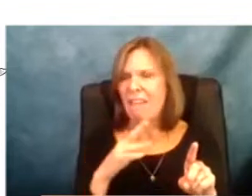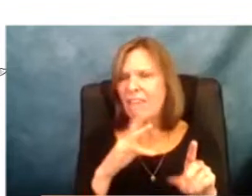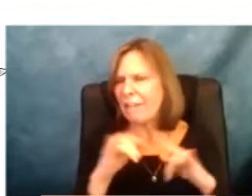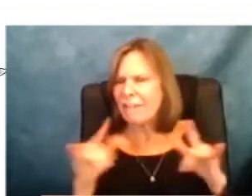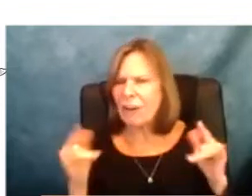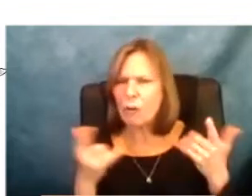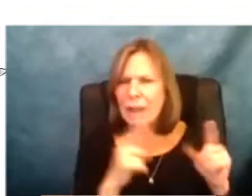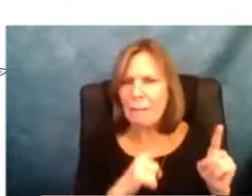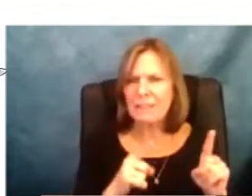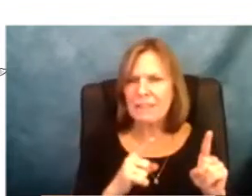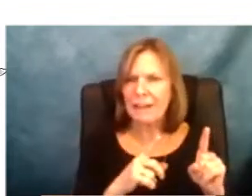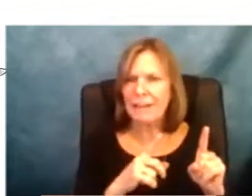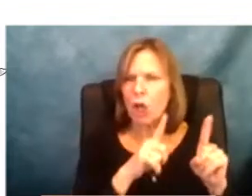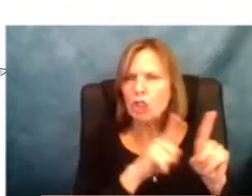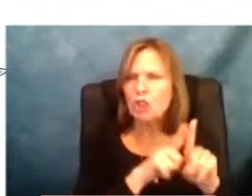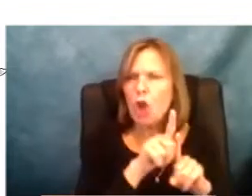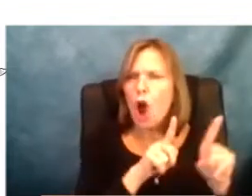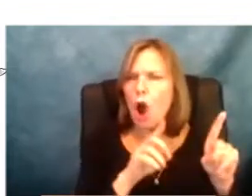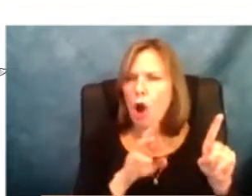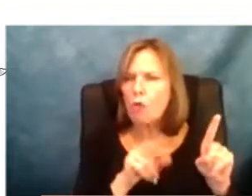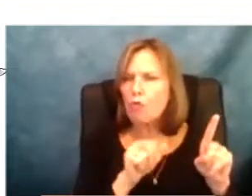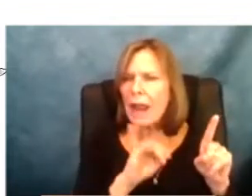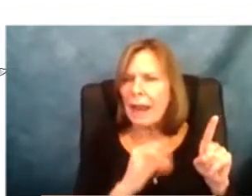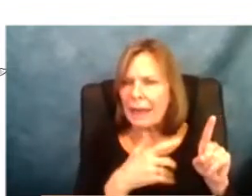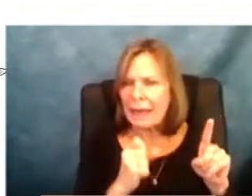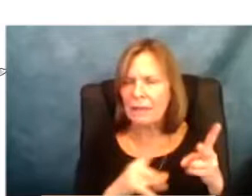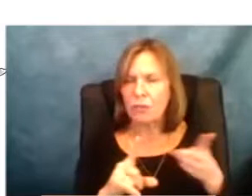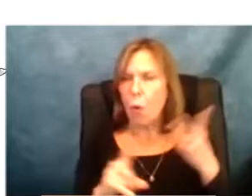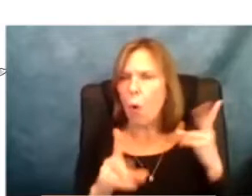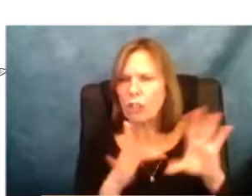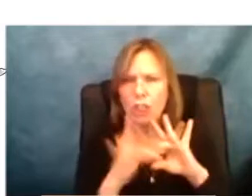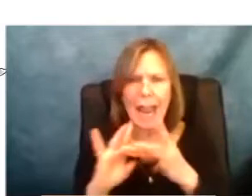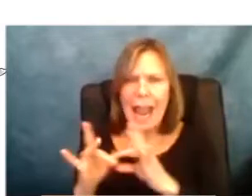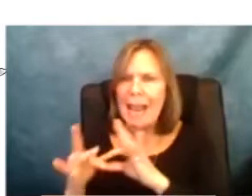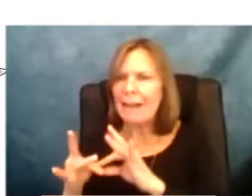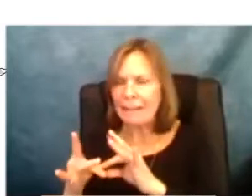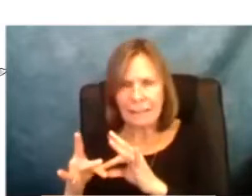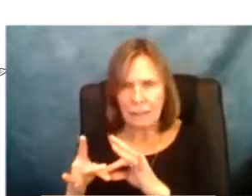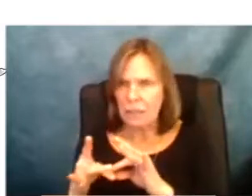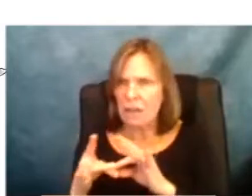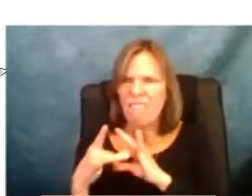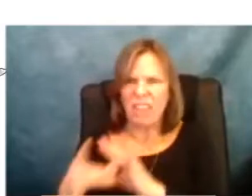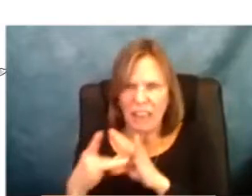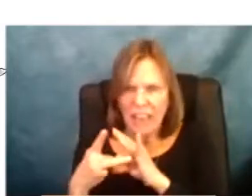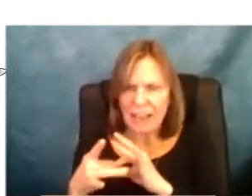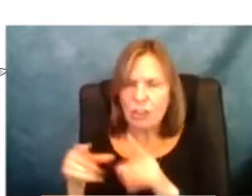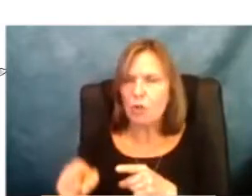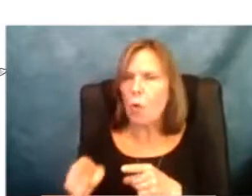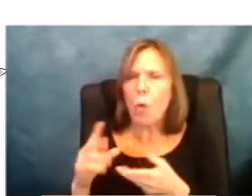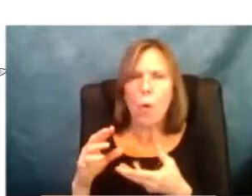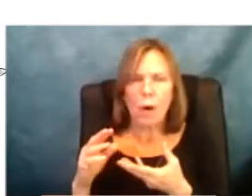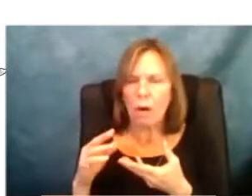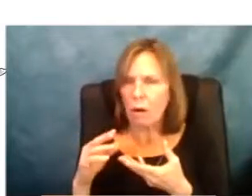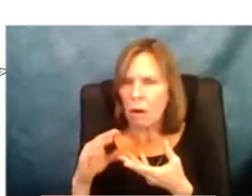as star ratings or chain affiliation or number of complaints or number of beds. So there's a